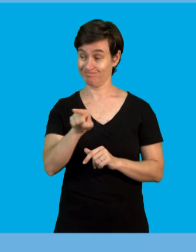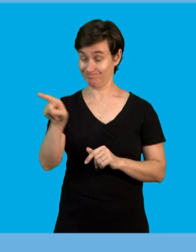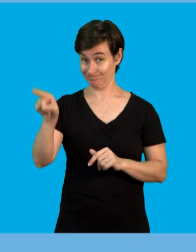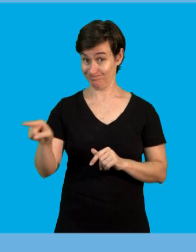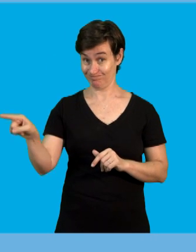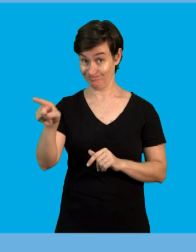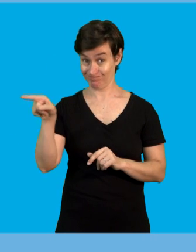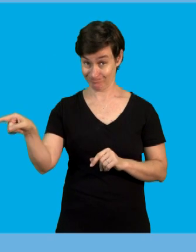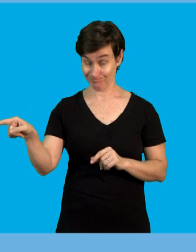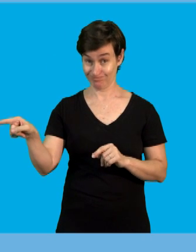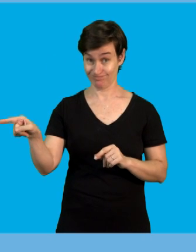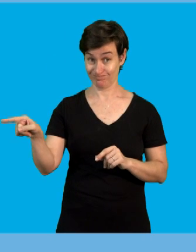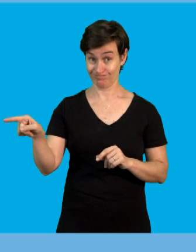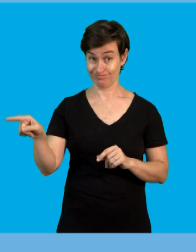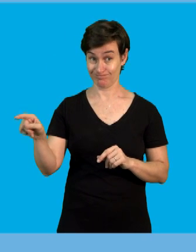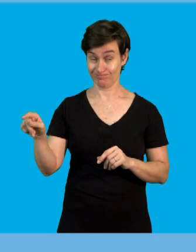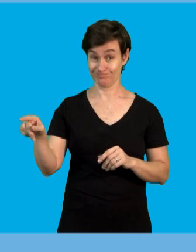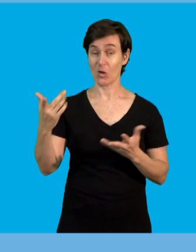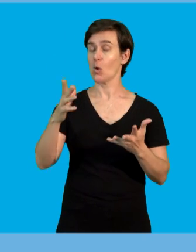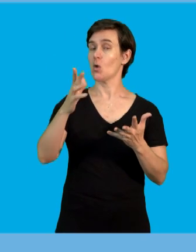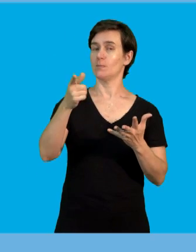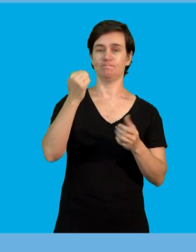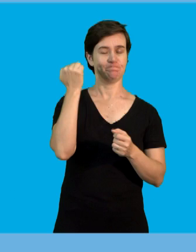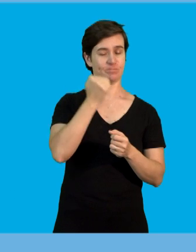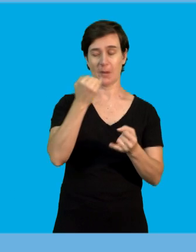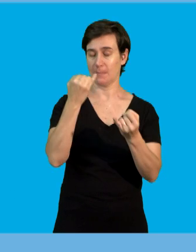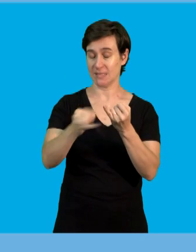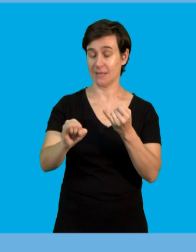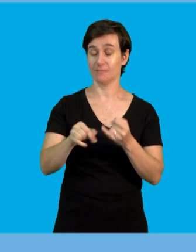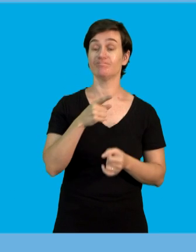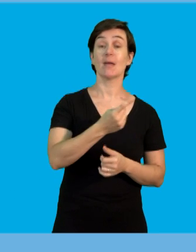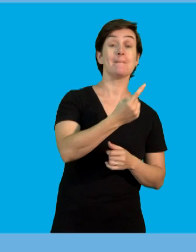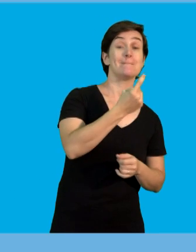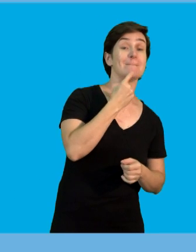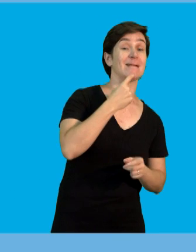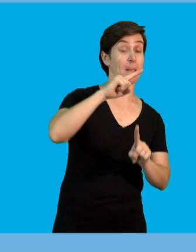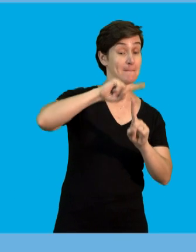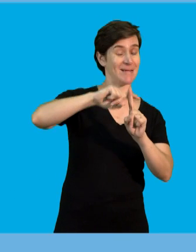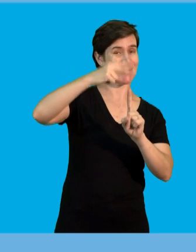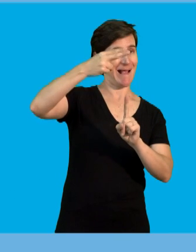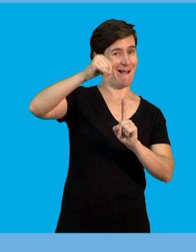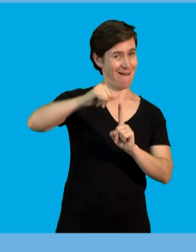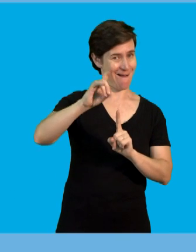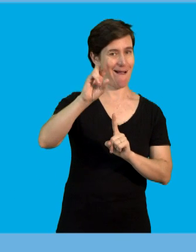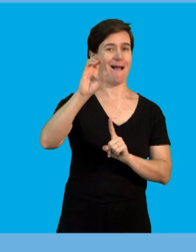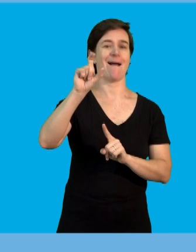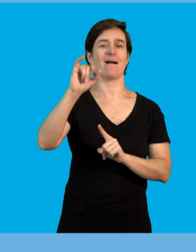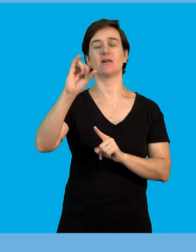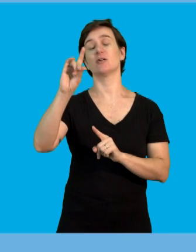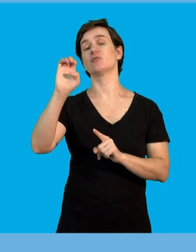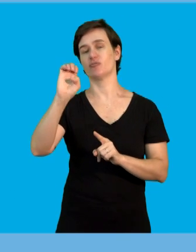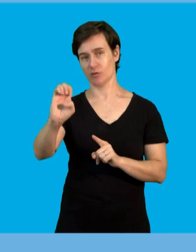So that reaction is going to be metal hydroxide. So that needs to be a metal plus a hydroxide.